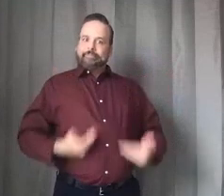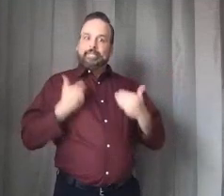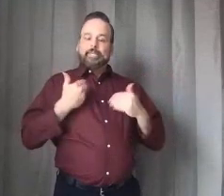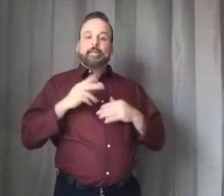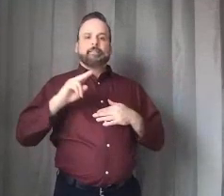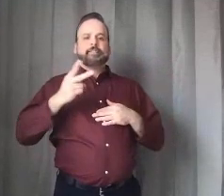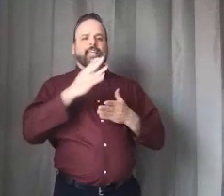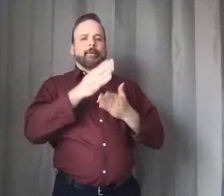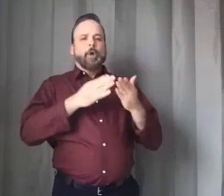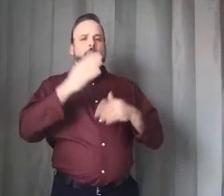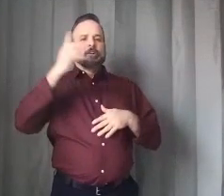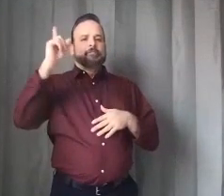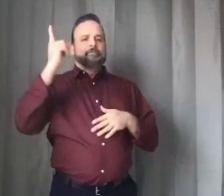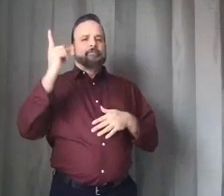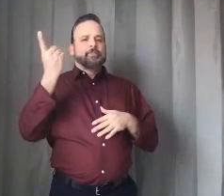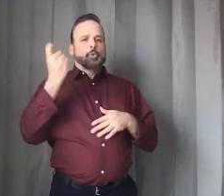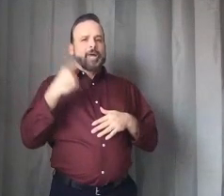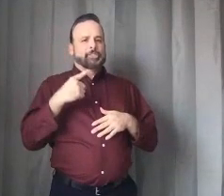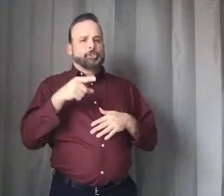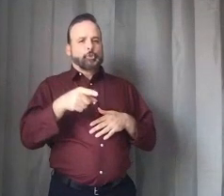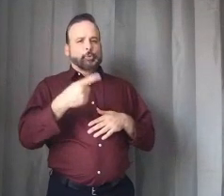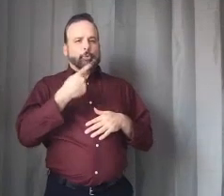the second part of the question?